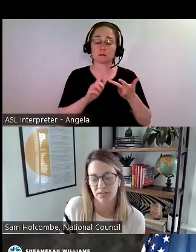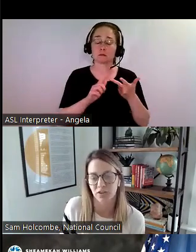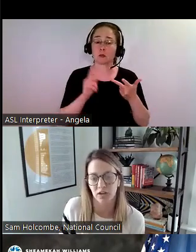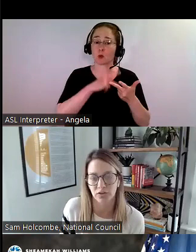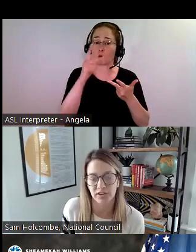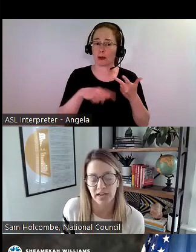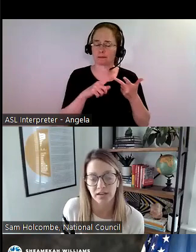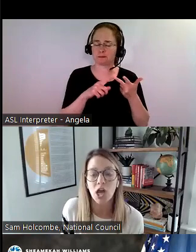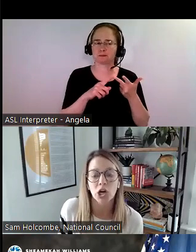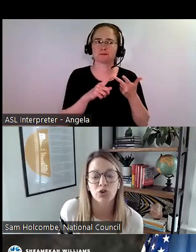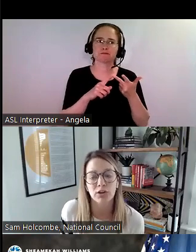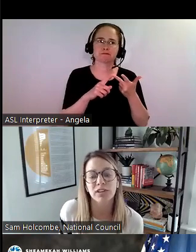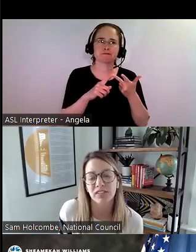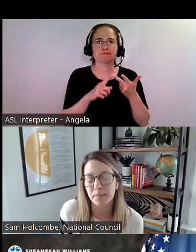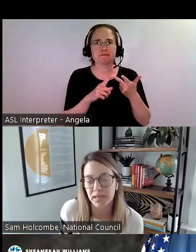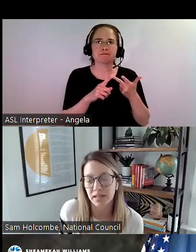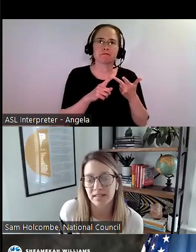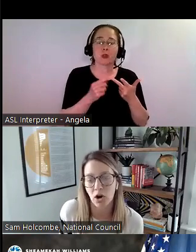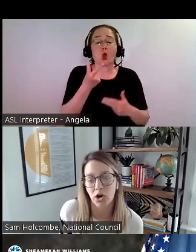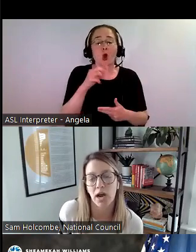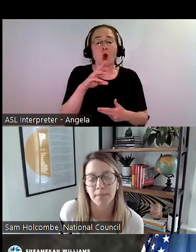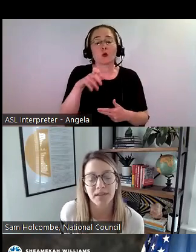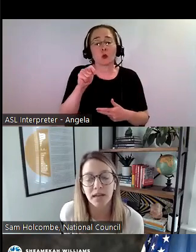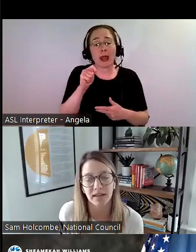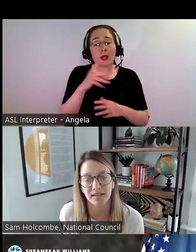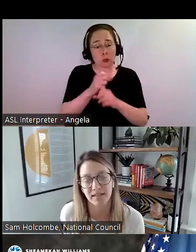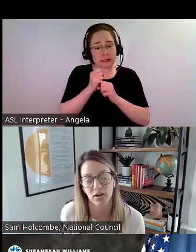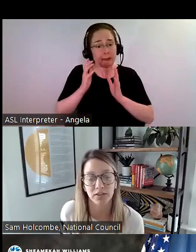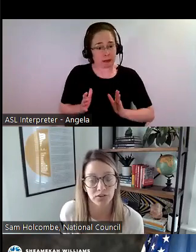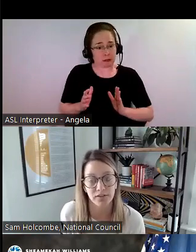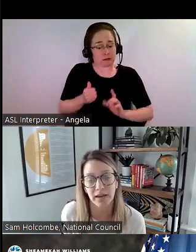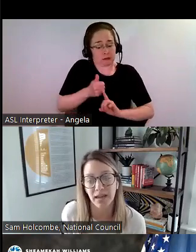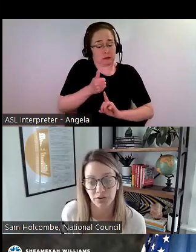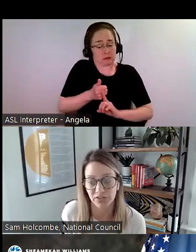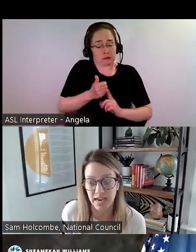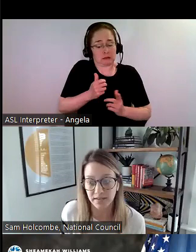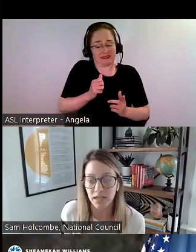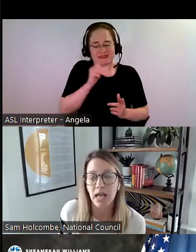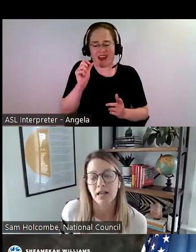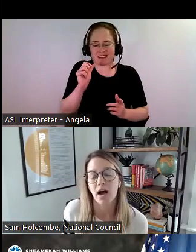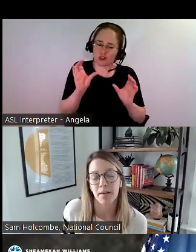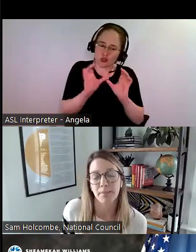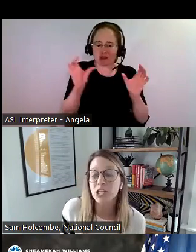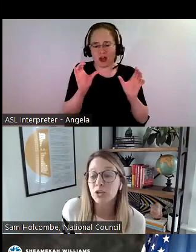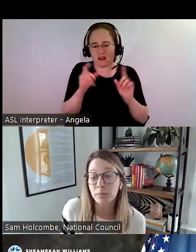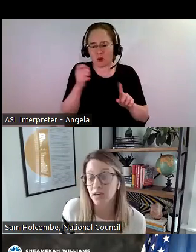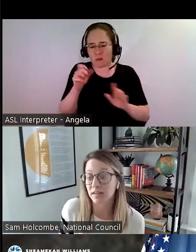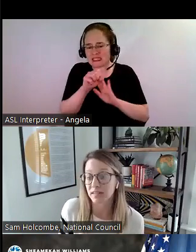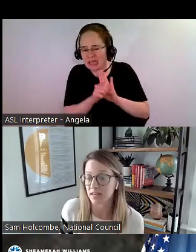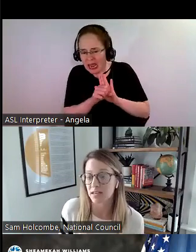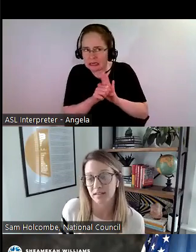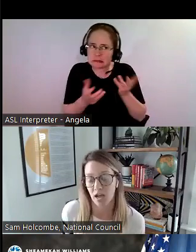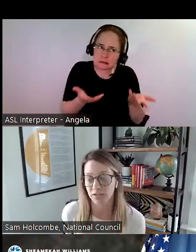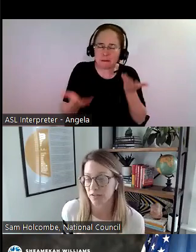it's important to kind of just understand grant recipients are not necessarily certified by their state,